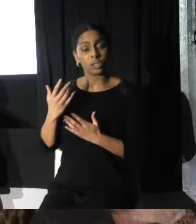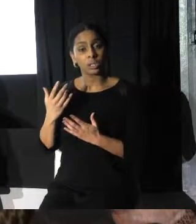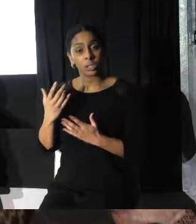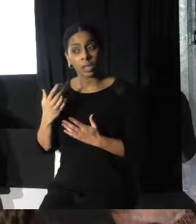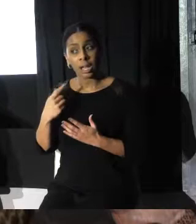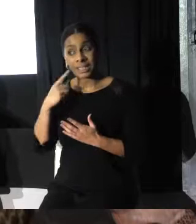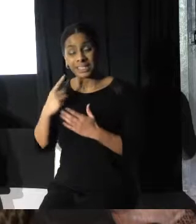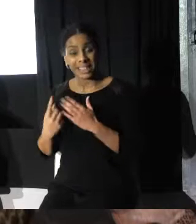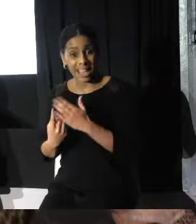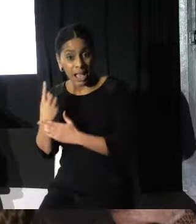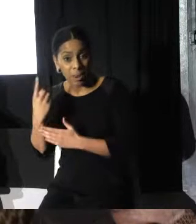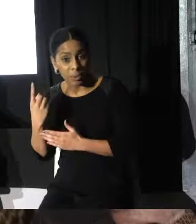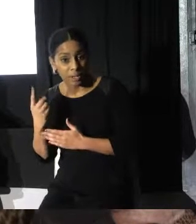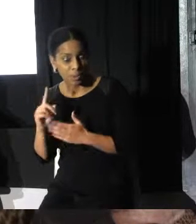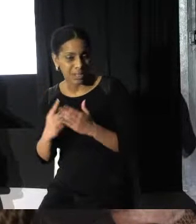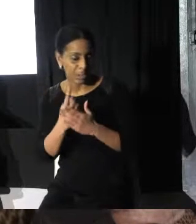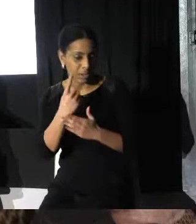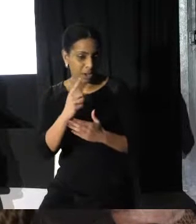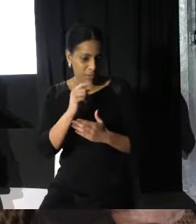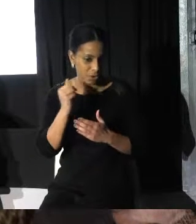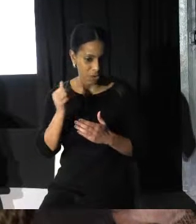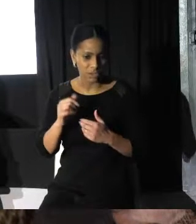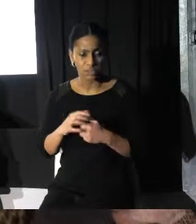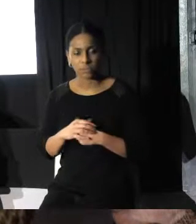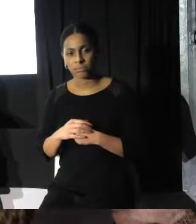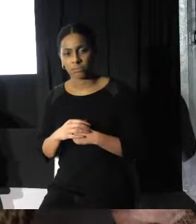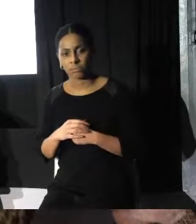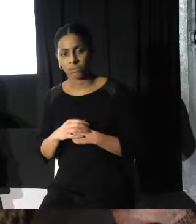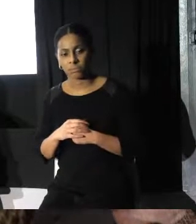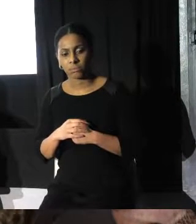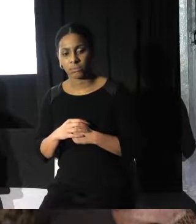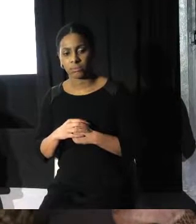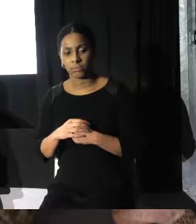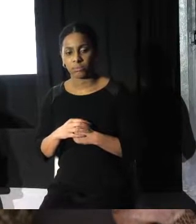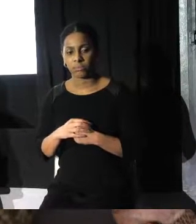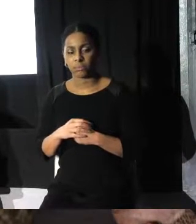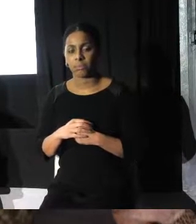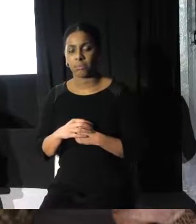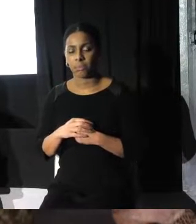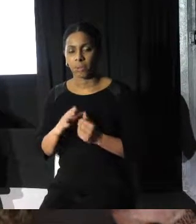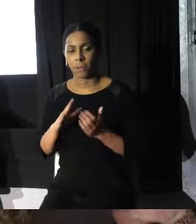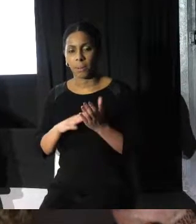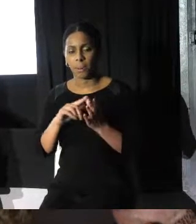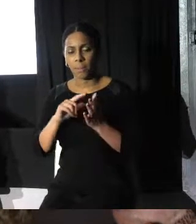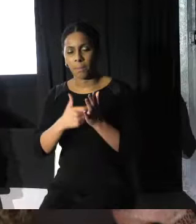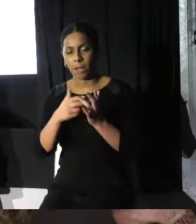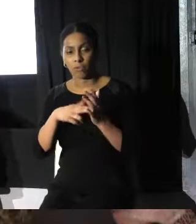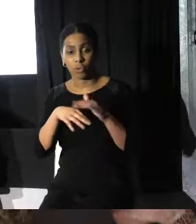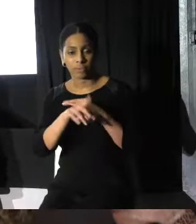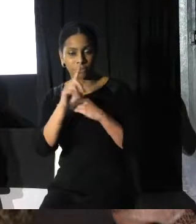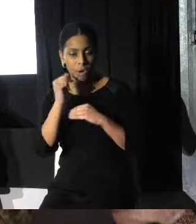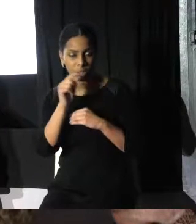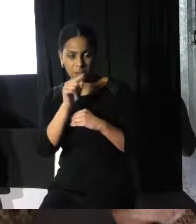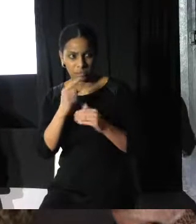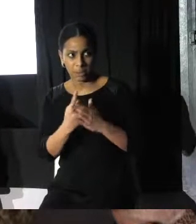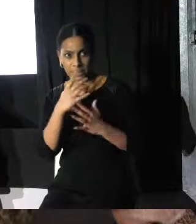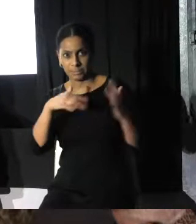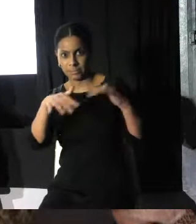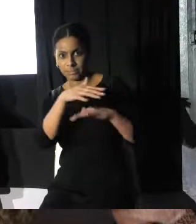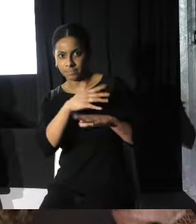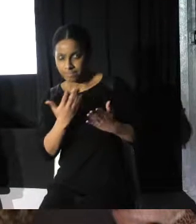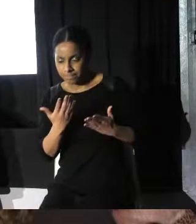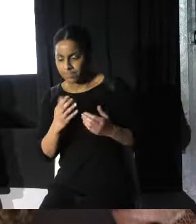with Macron in France, for example. So I think we have to break out of